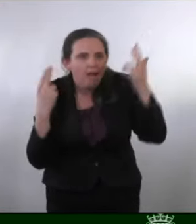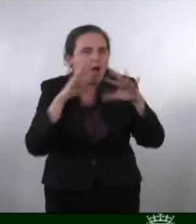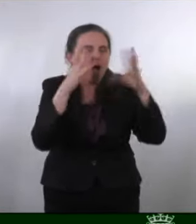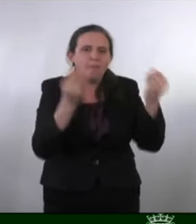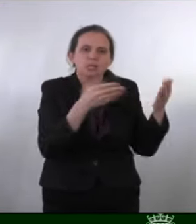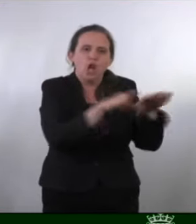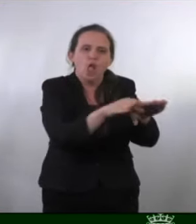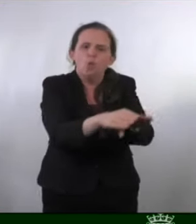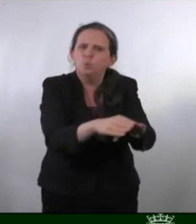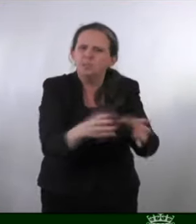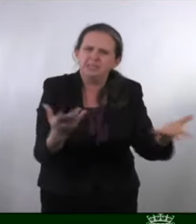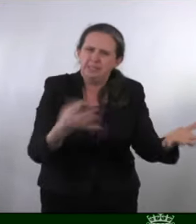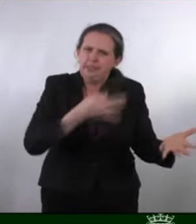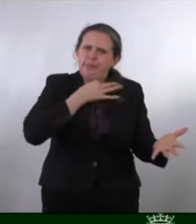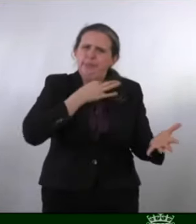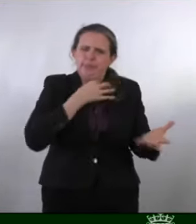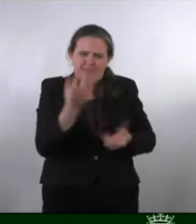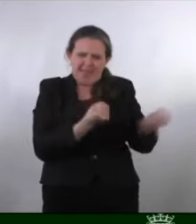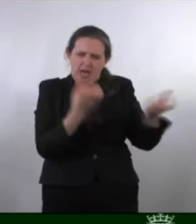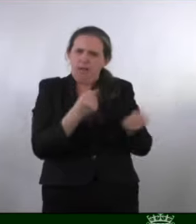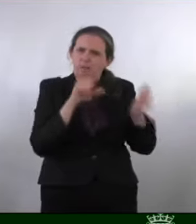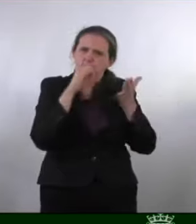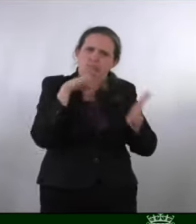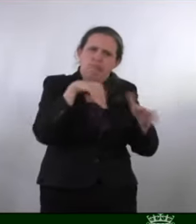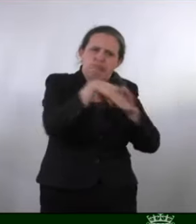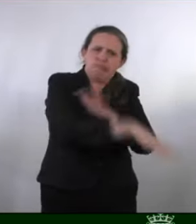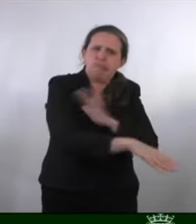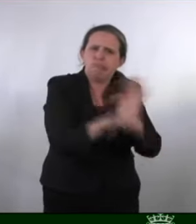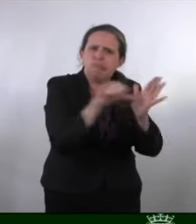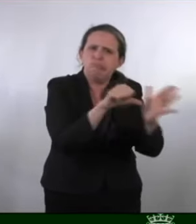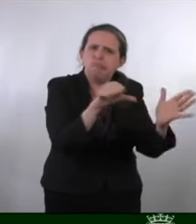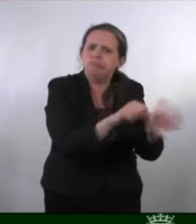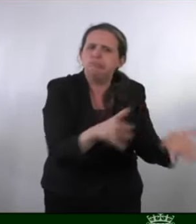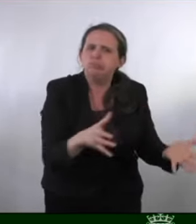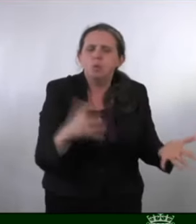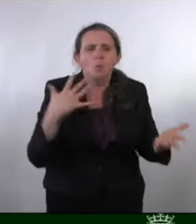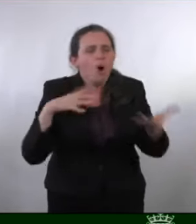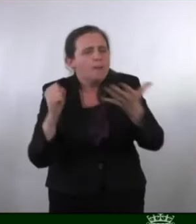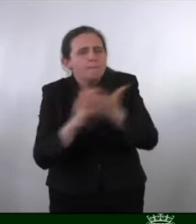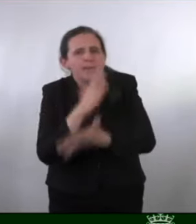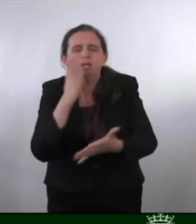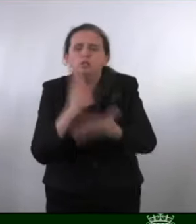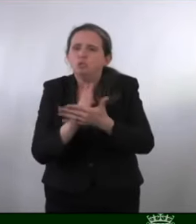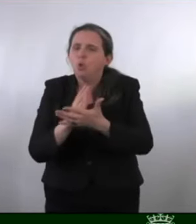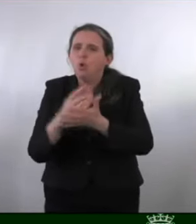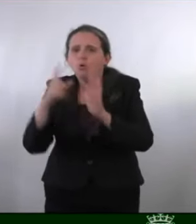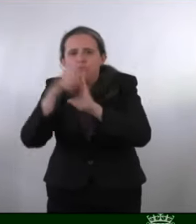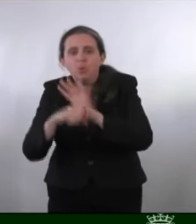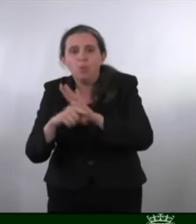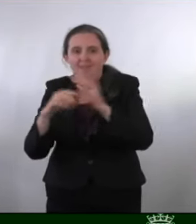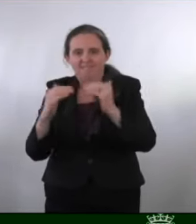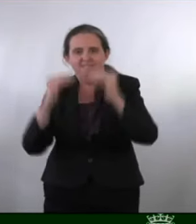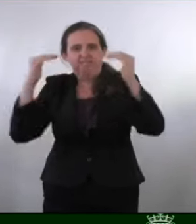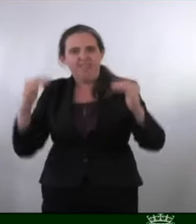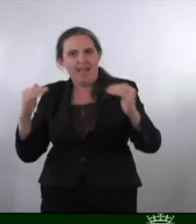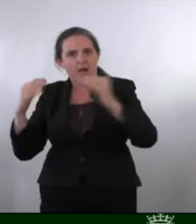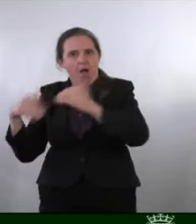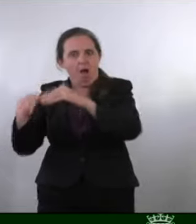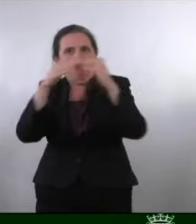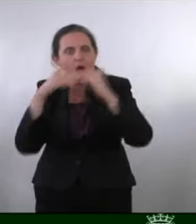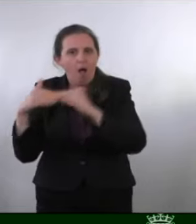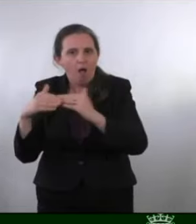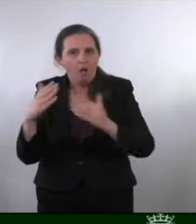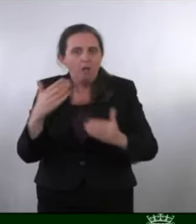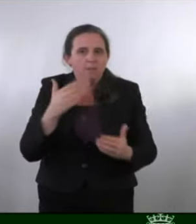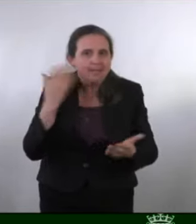regional system was to have consistent and fair restrictions across each tier across the country, can you assure me that we'll seek to avoid these kind